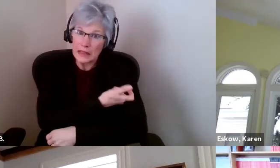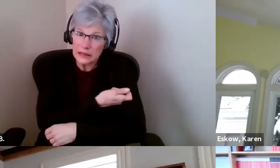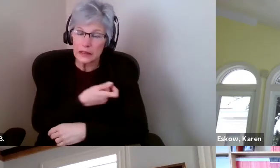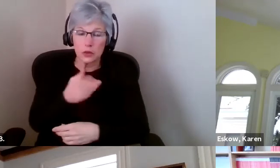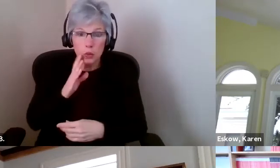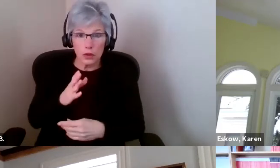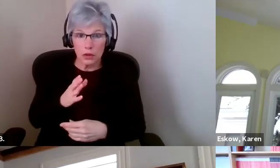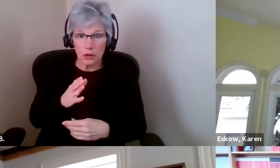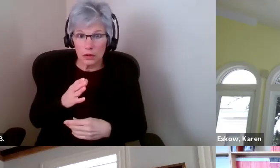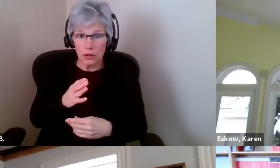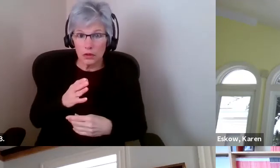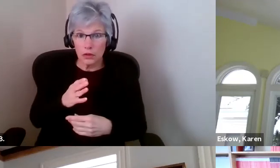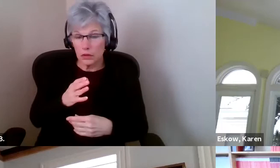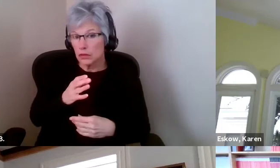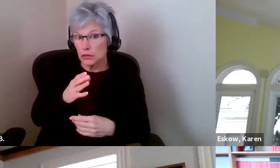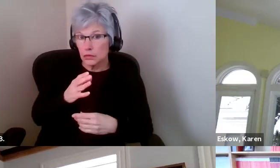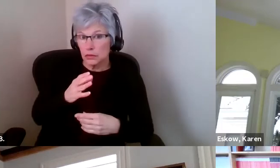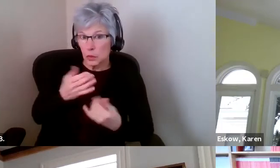about